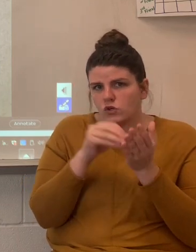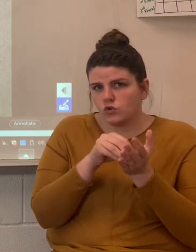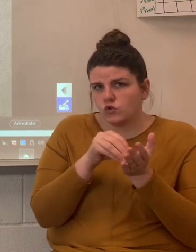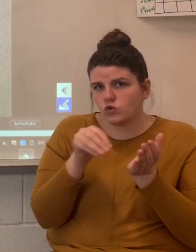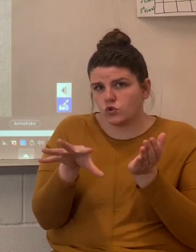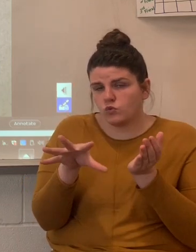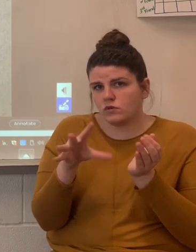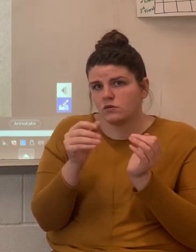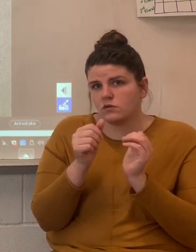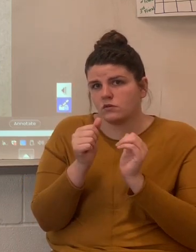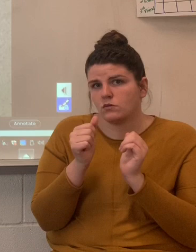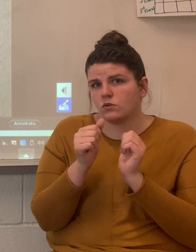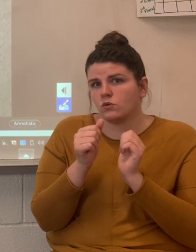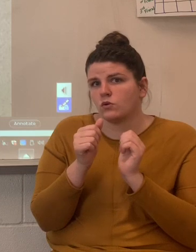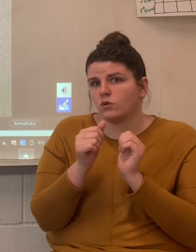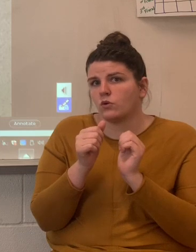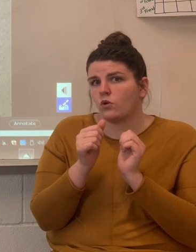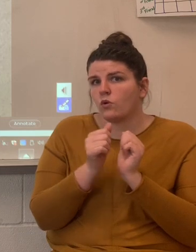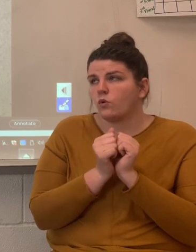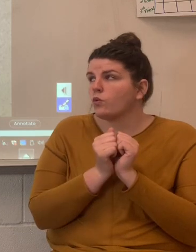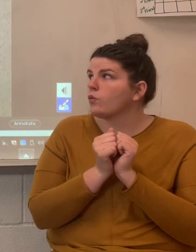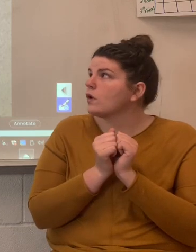students